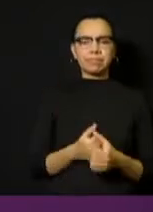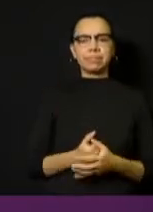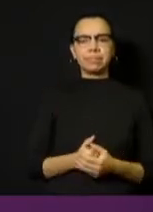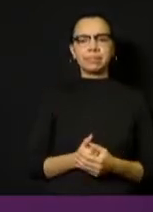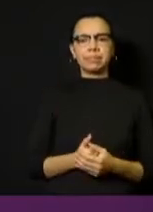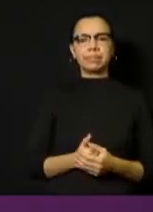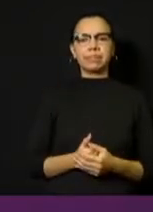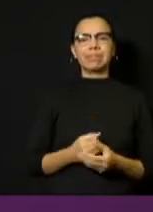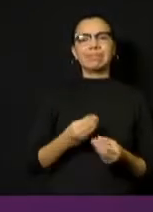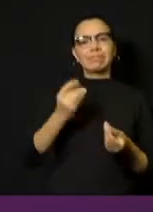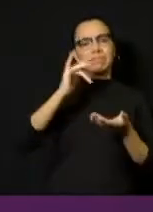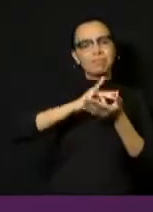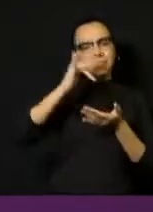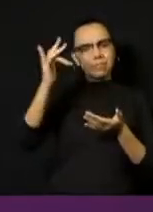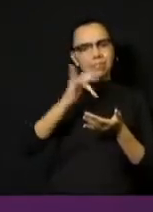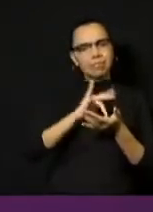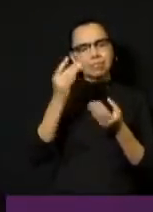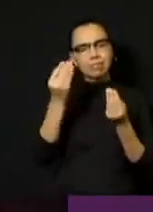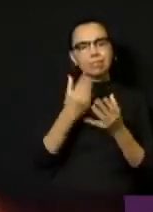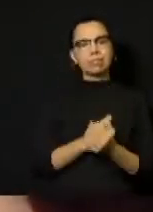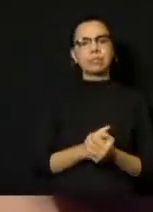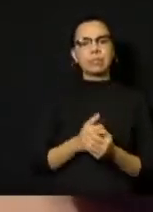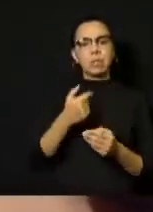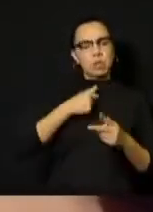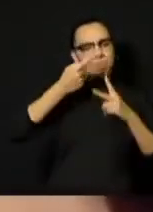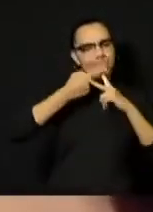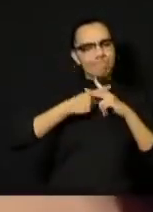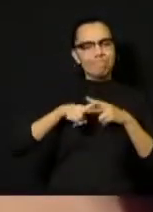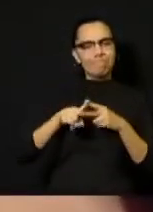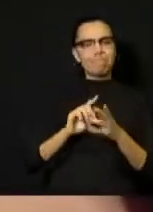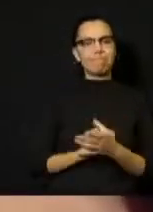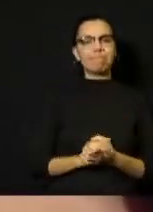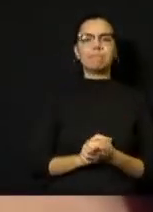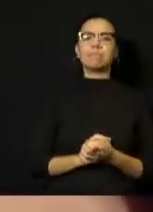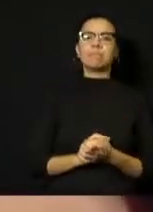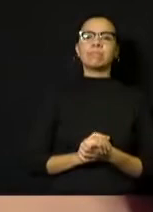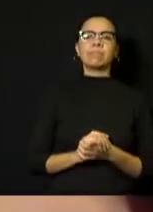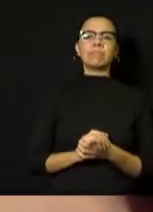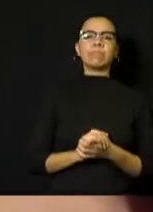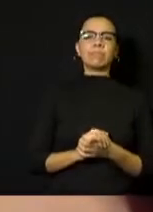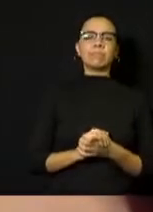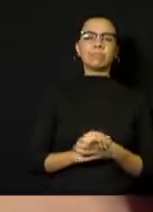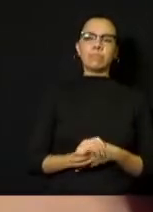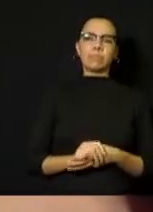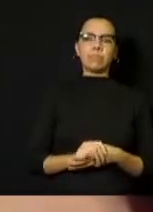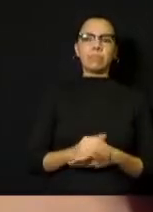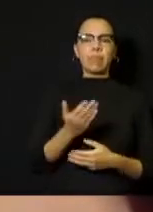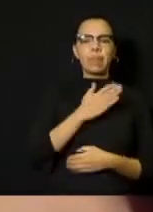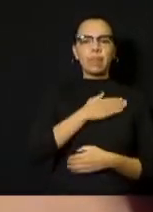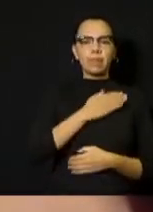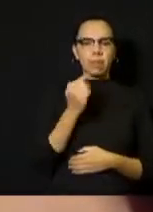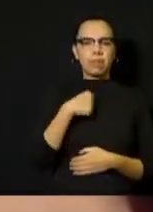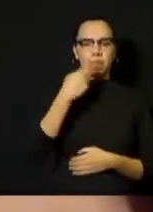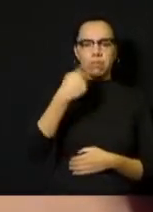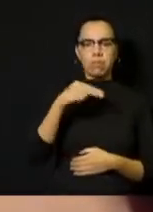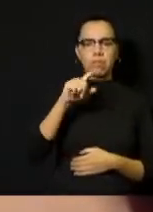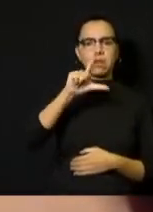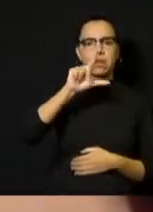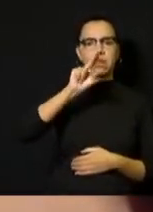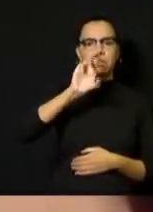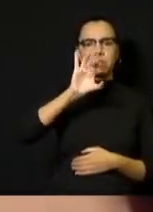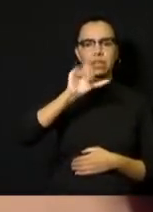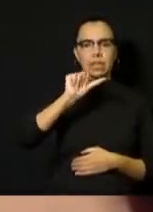Go ahead. Thank you very much. I will start. I am